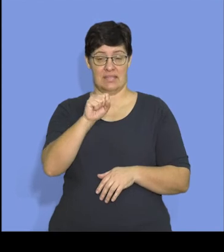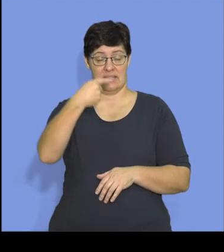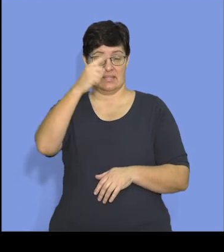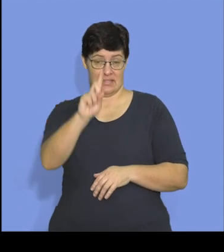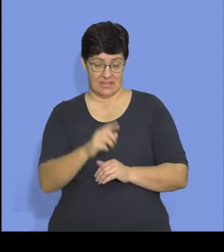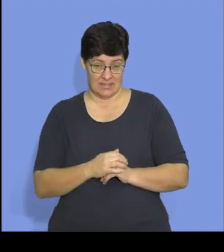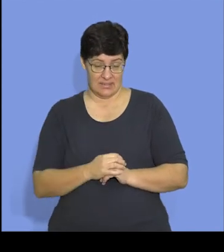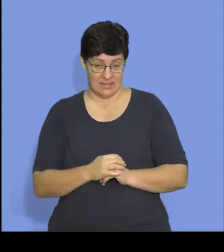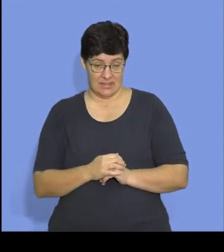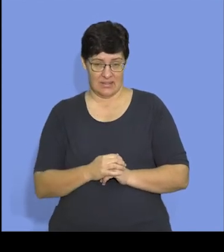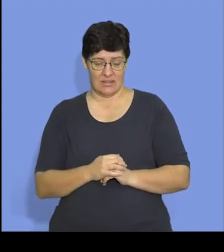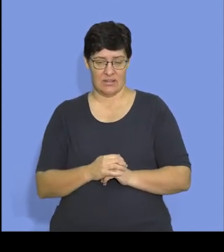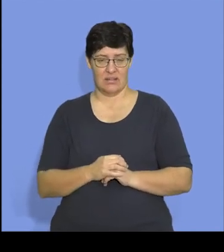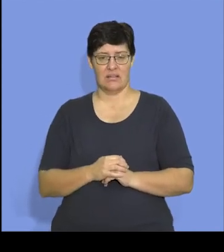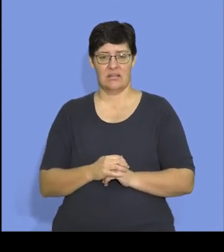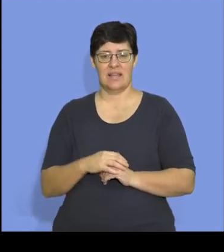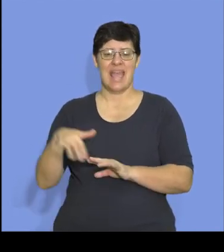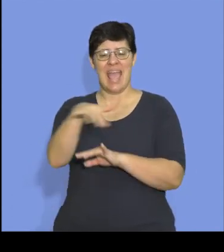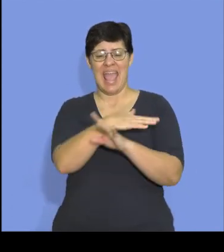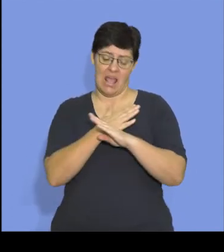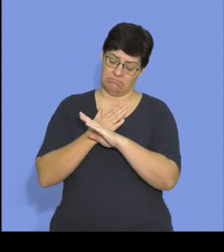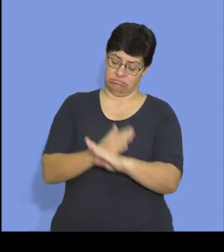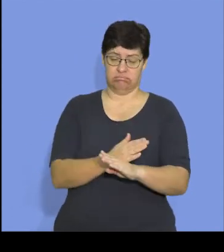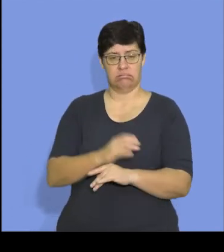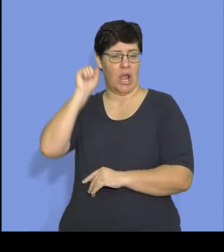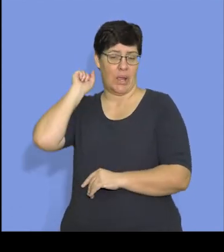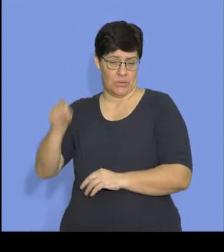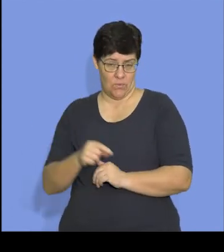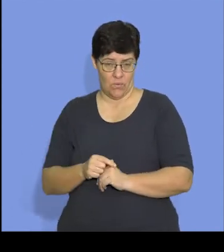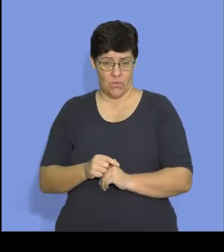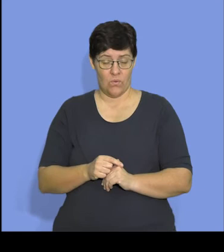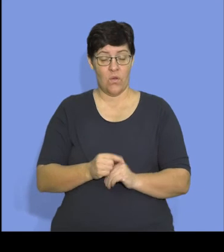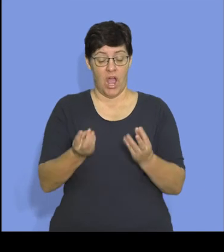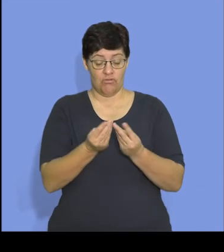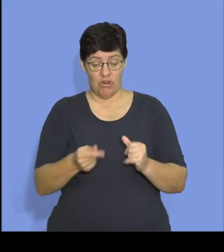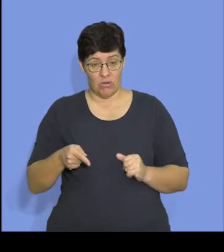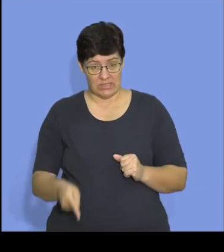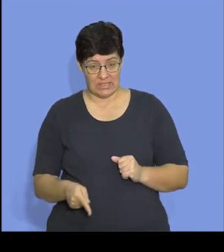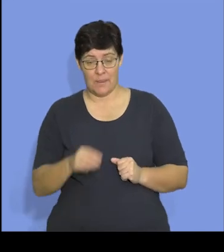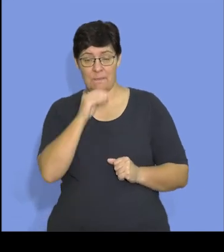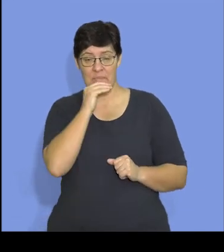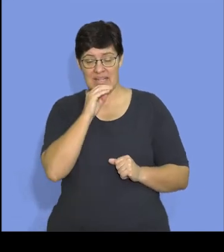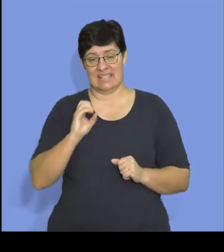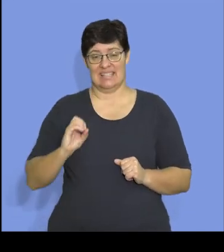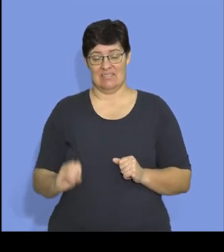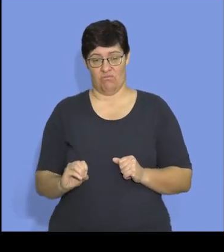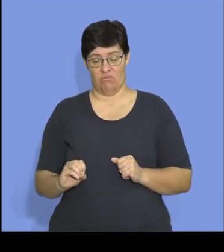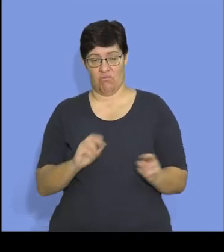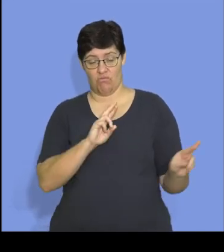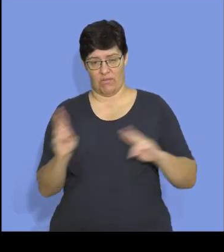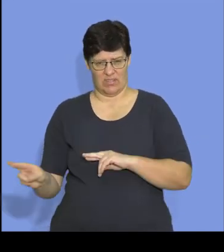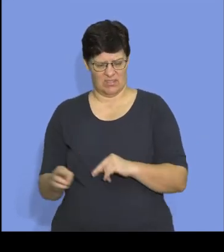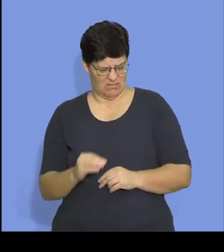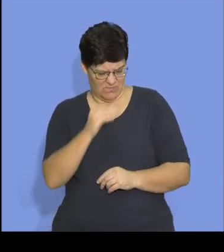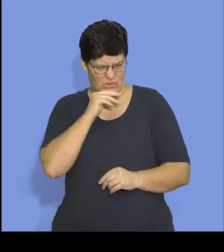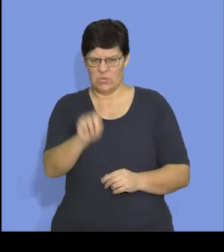Ignore the effects of air resistance. Use the ground as 0 reference. What does